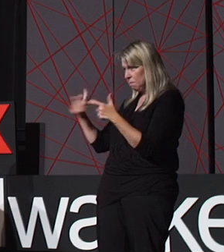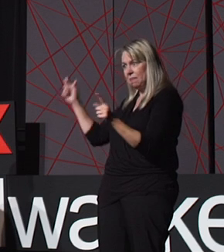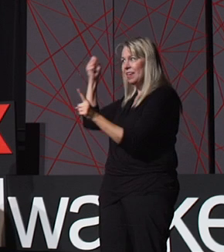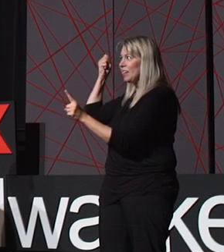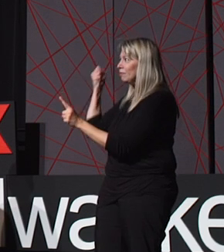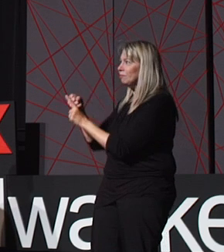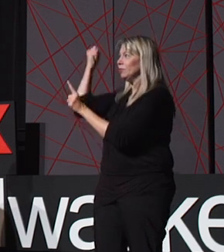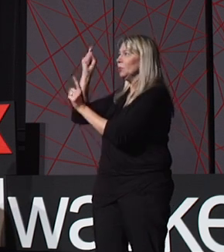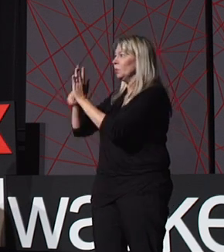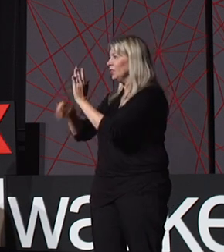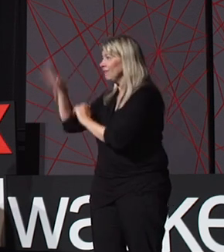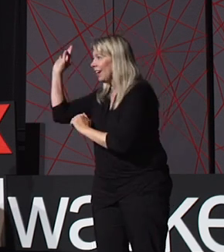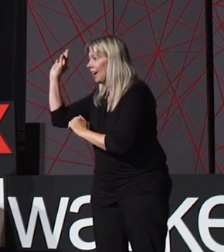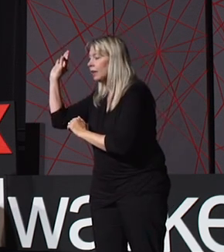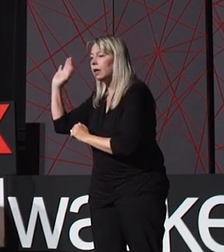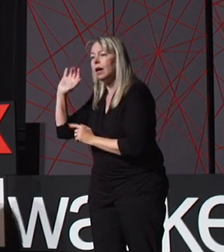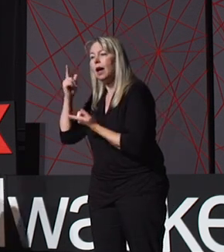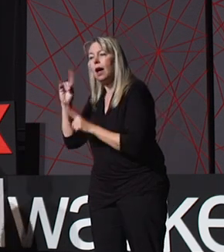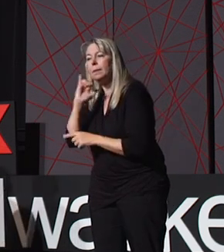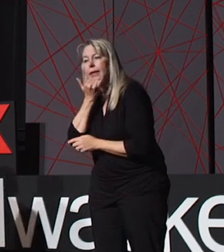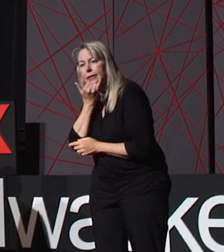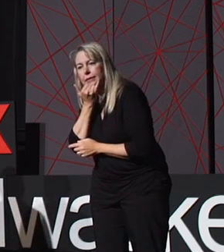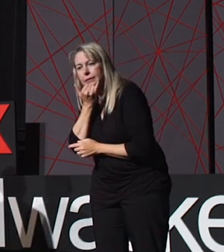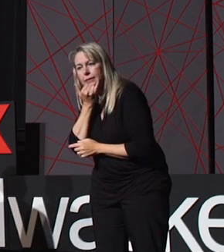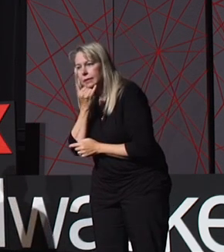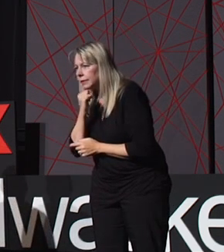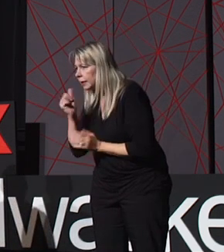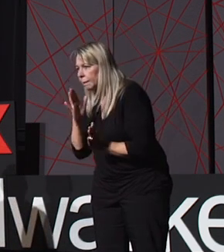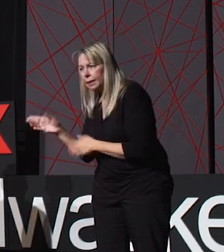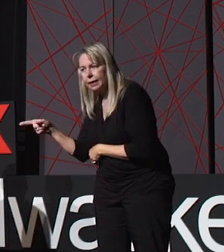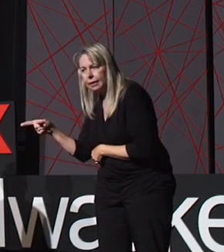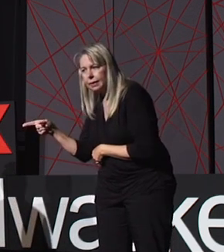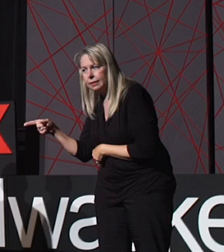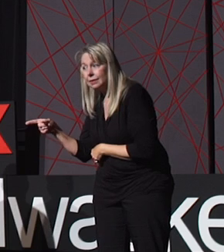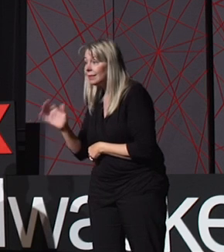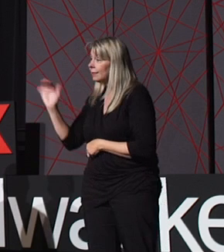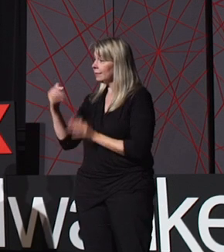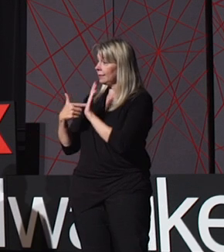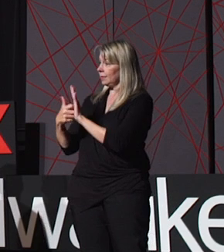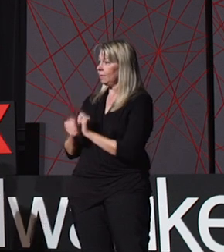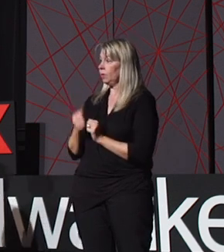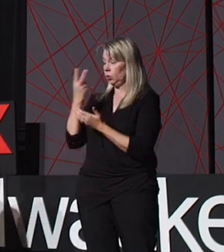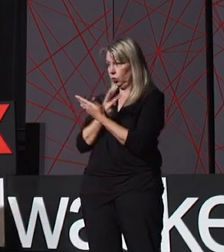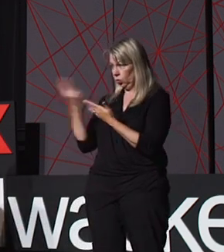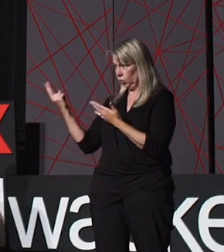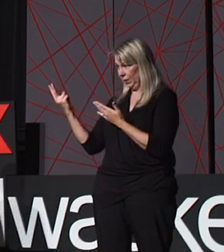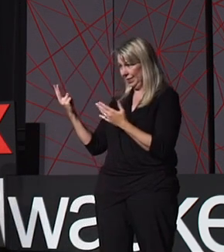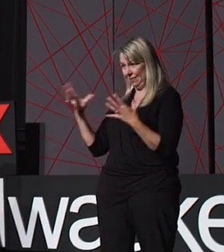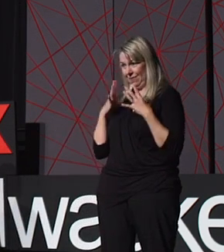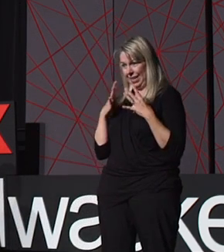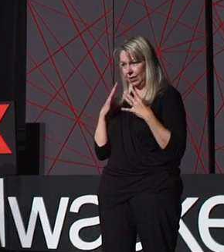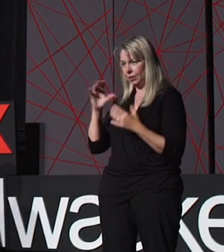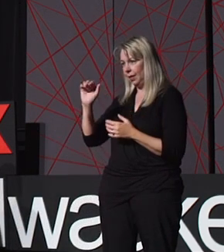in science are completely accidental. For example, after two weeks of vacation, when Alexander Fleming